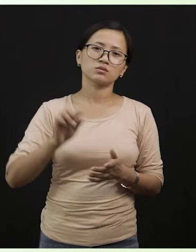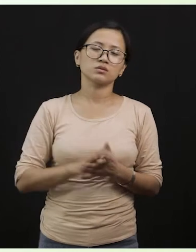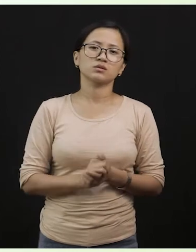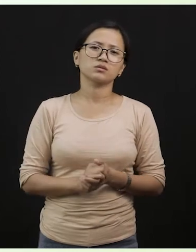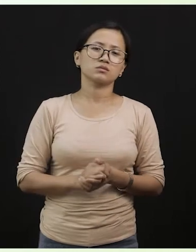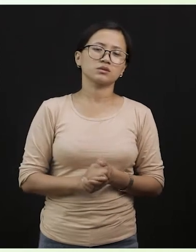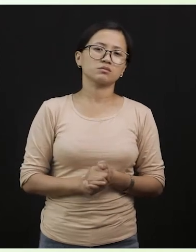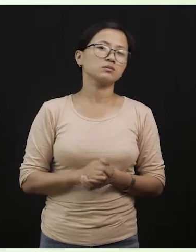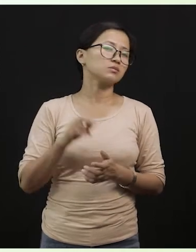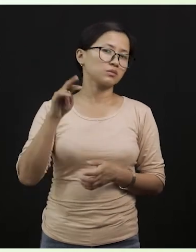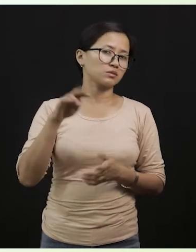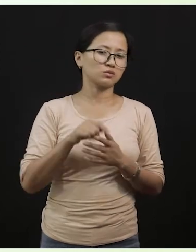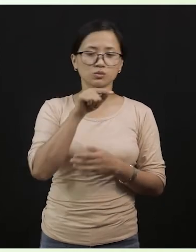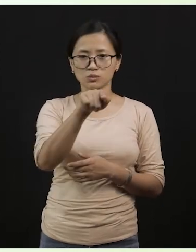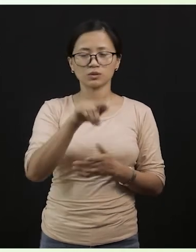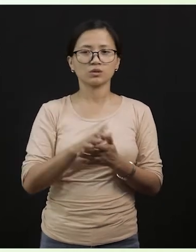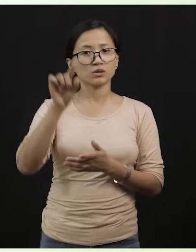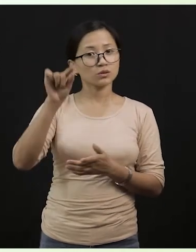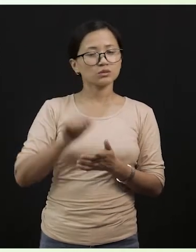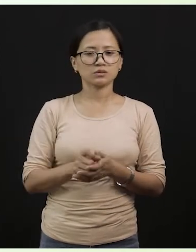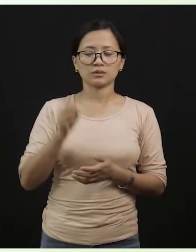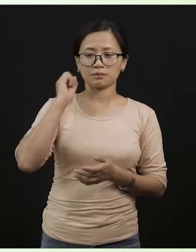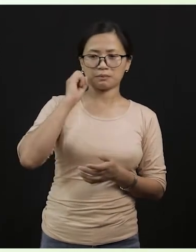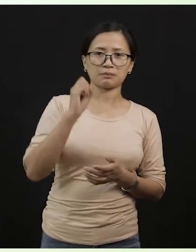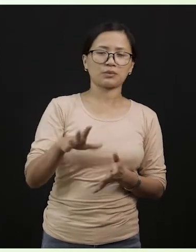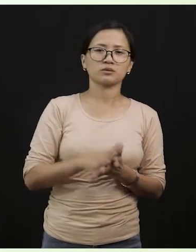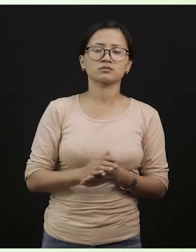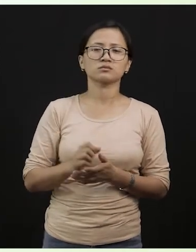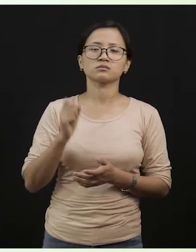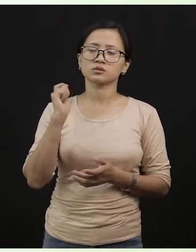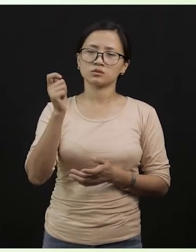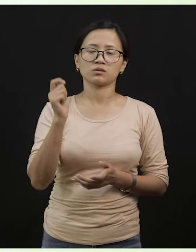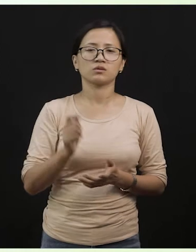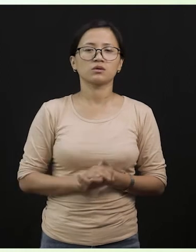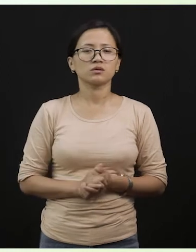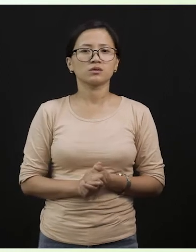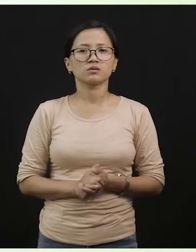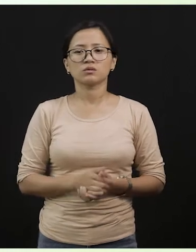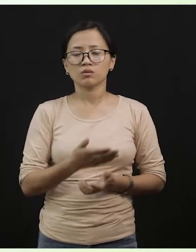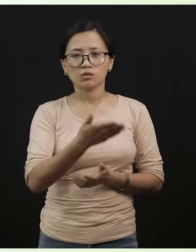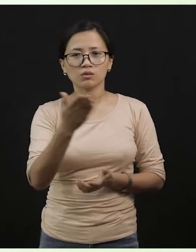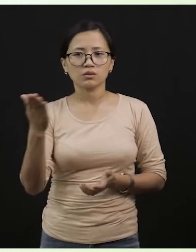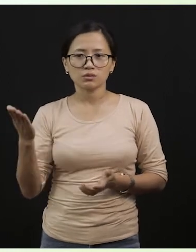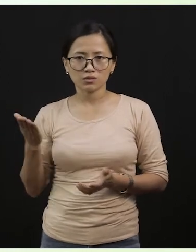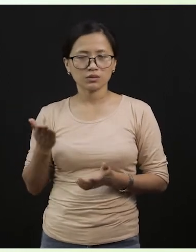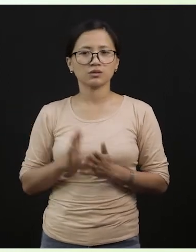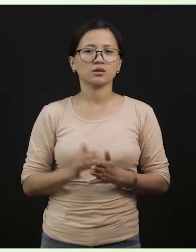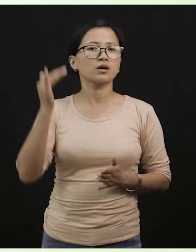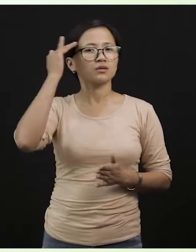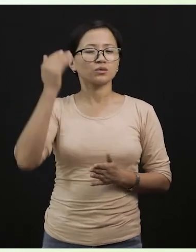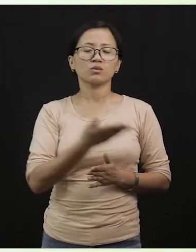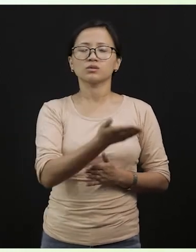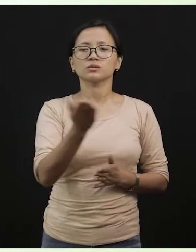a bad deed. Yes, bad deed, because we are discussing about good deeds. And since you are a good boy and a good student, a good